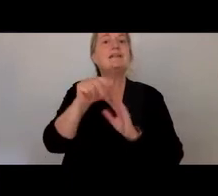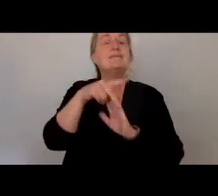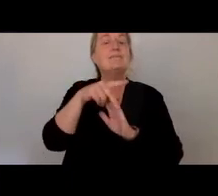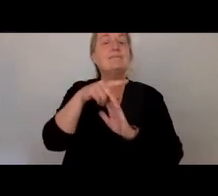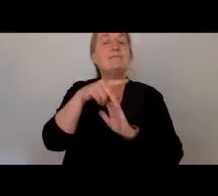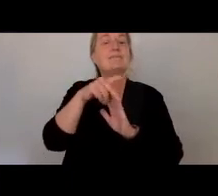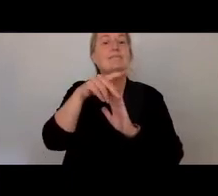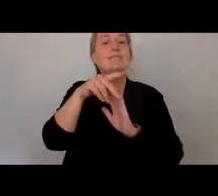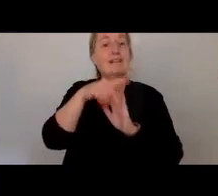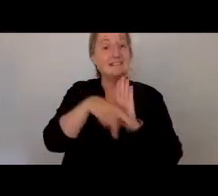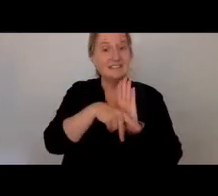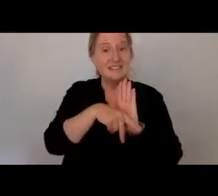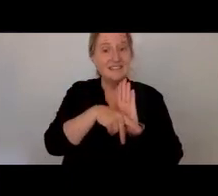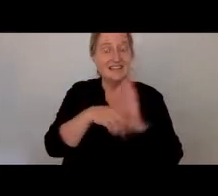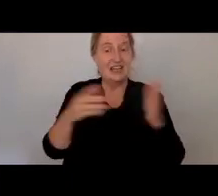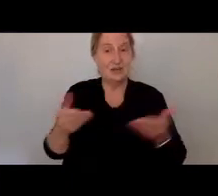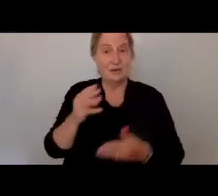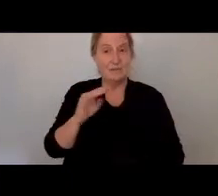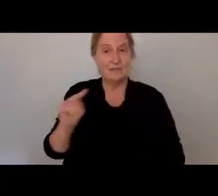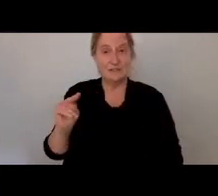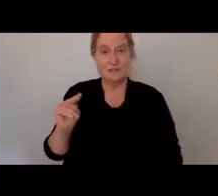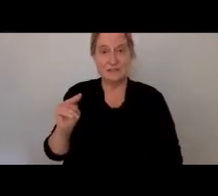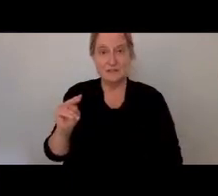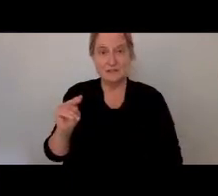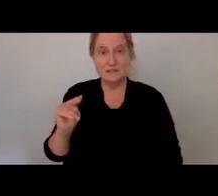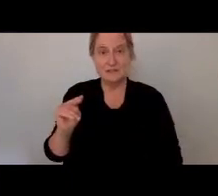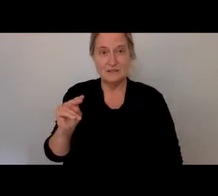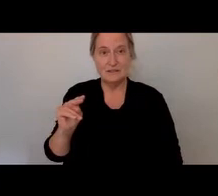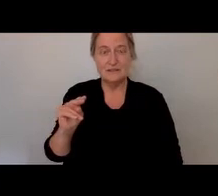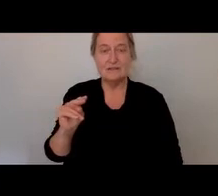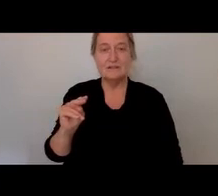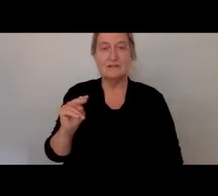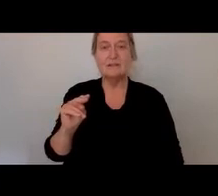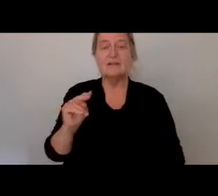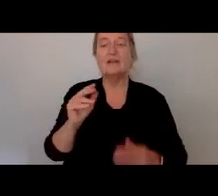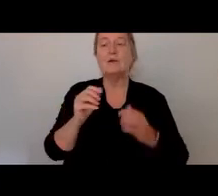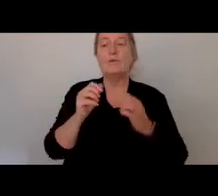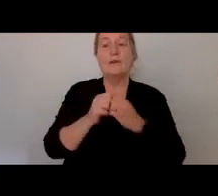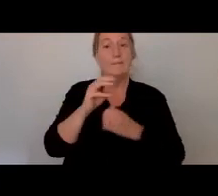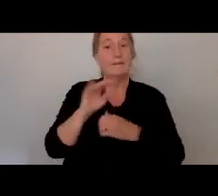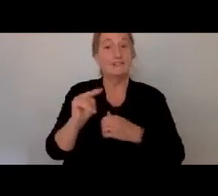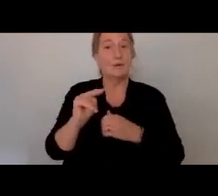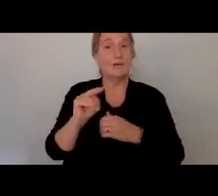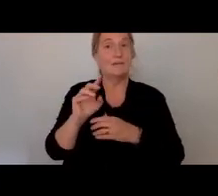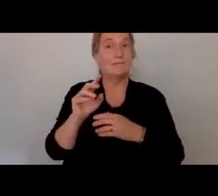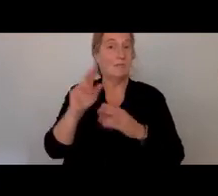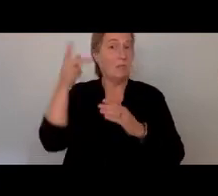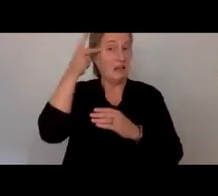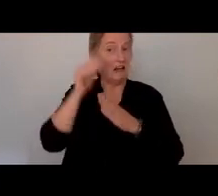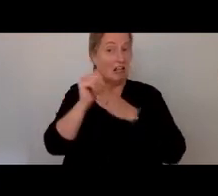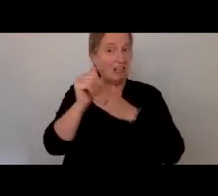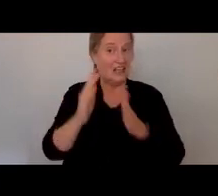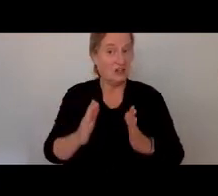and with Minnesota disability political leaders. So on today's panel,